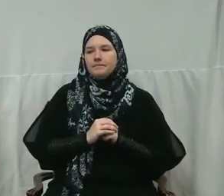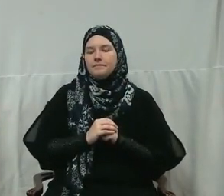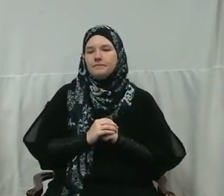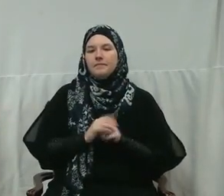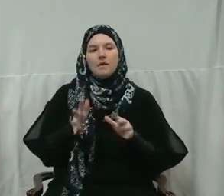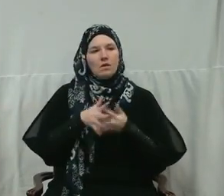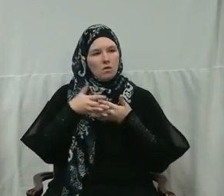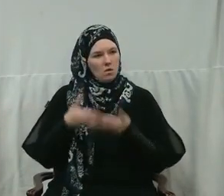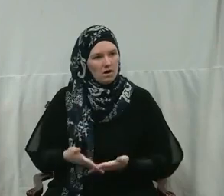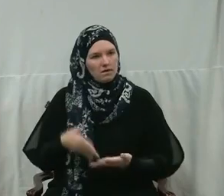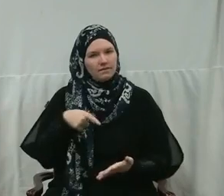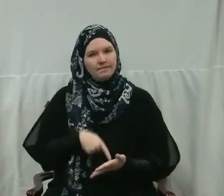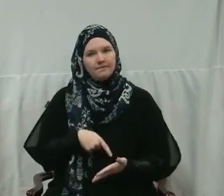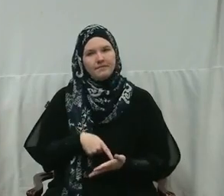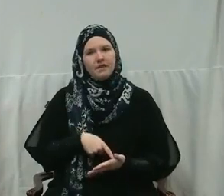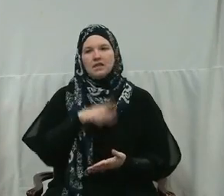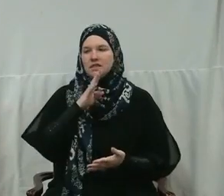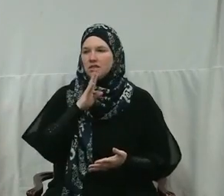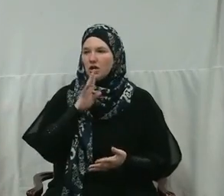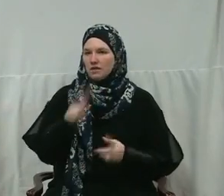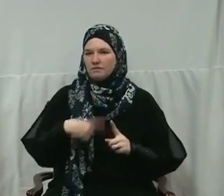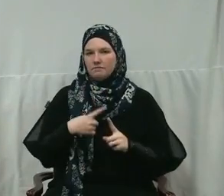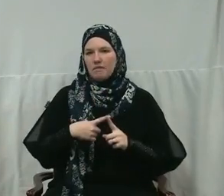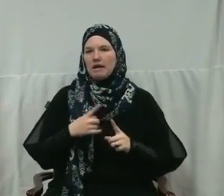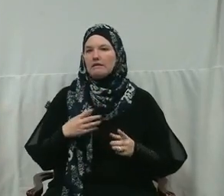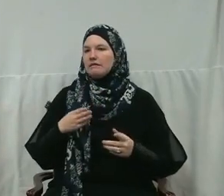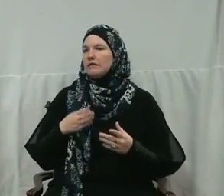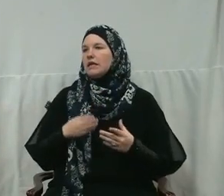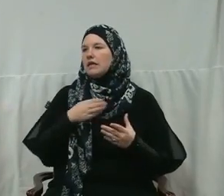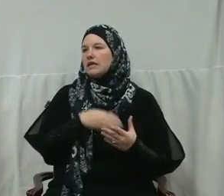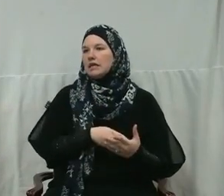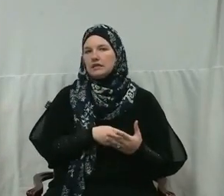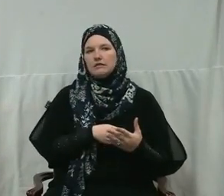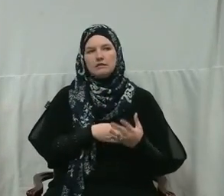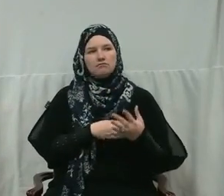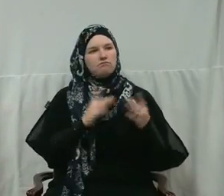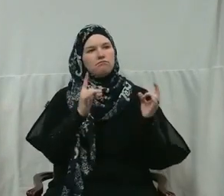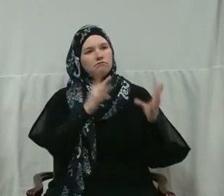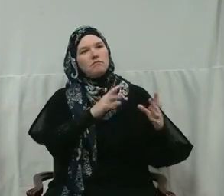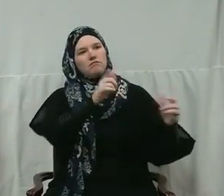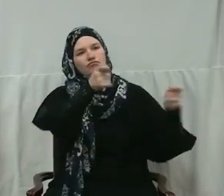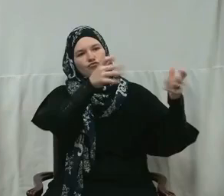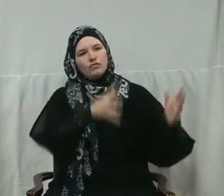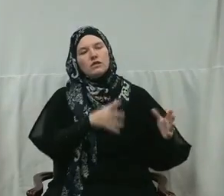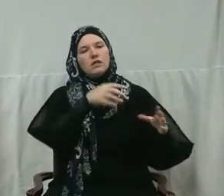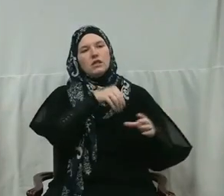The Quran speaks against tyranny in the story of Pharaoh in